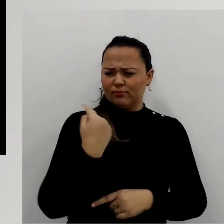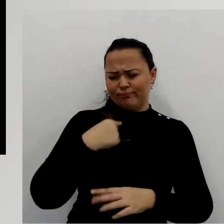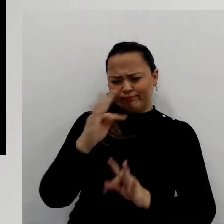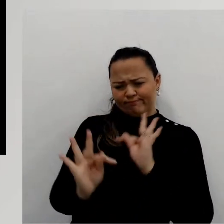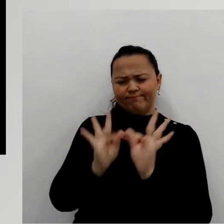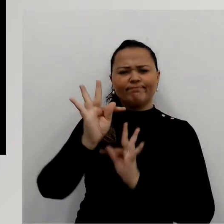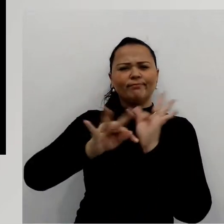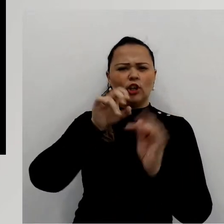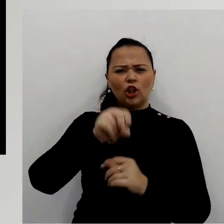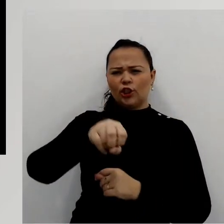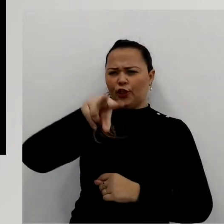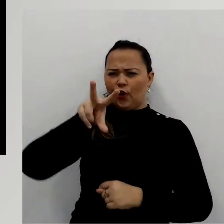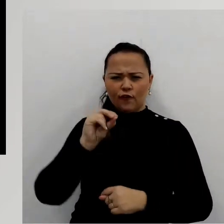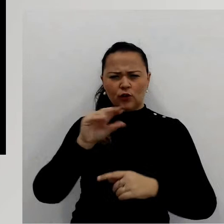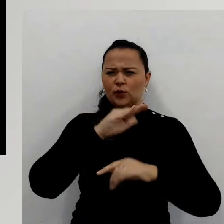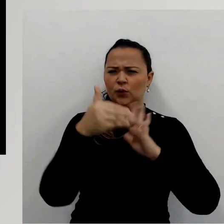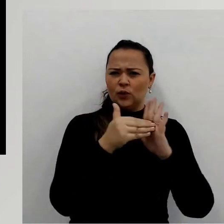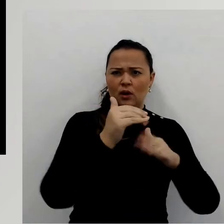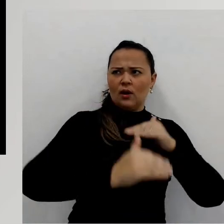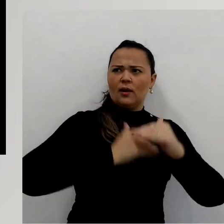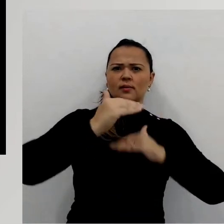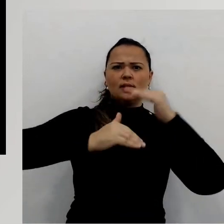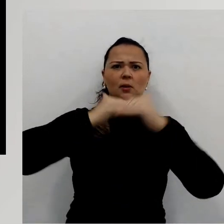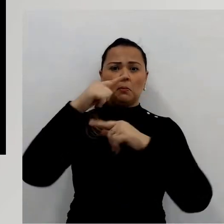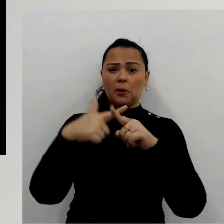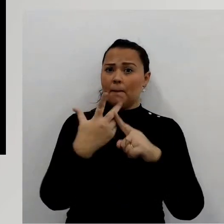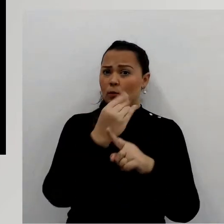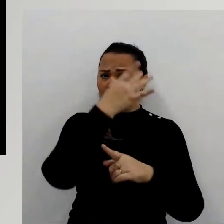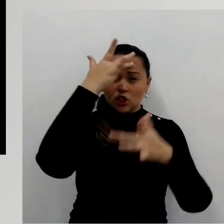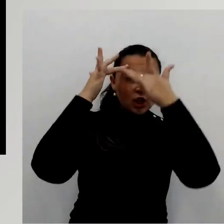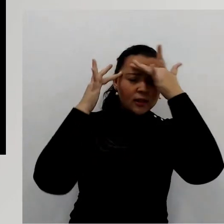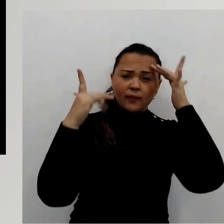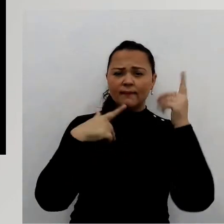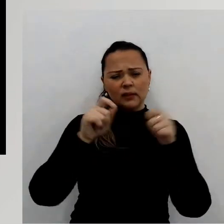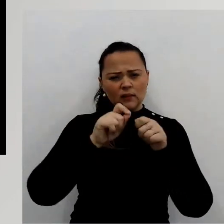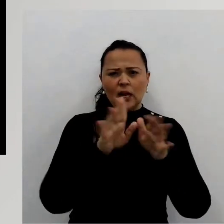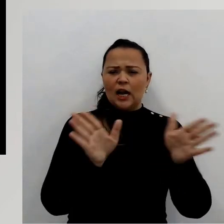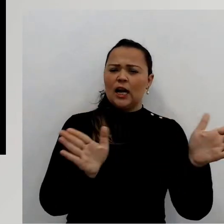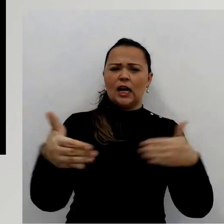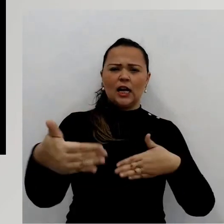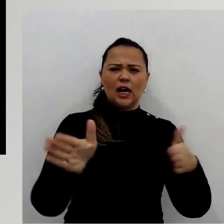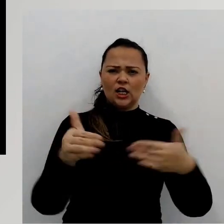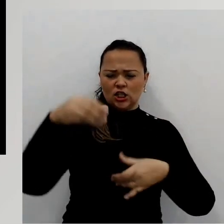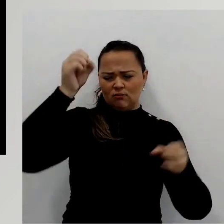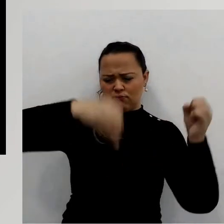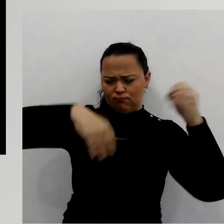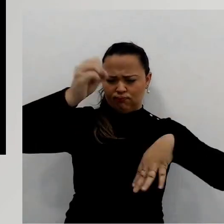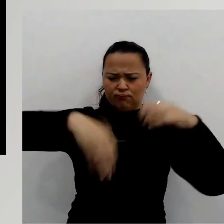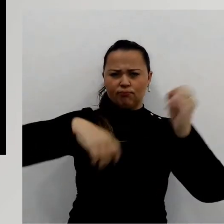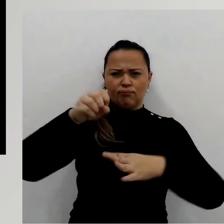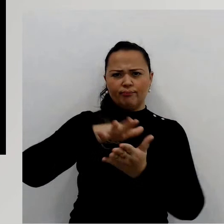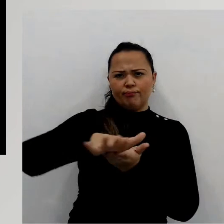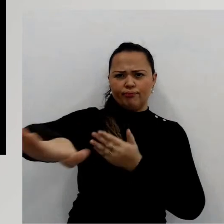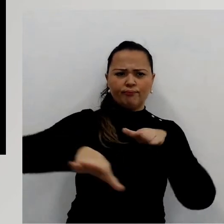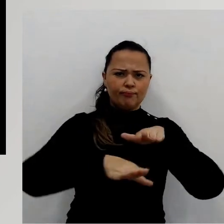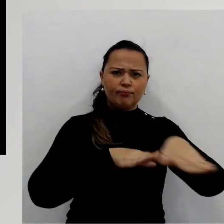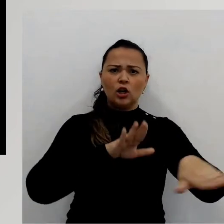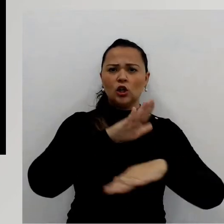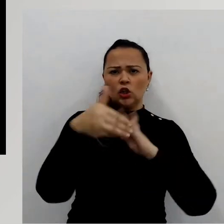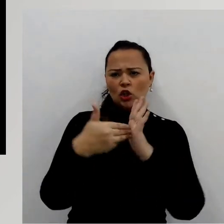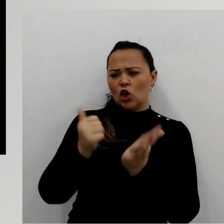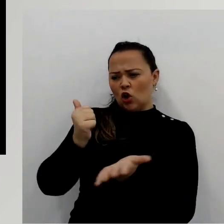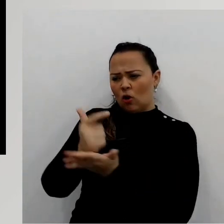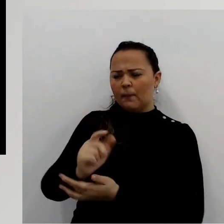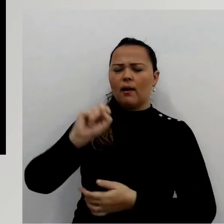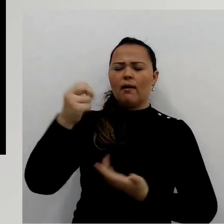of Wheaties over the internet. Holograms on tags, because security printing is becoming a very important part of what we do. And